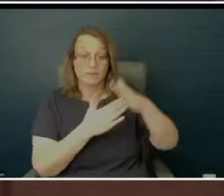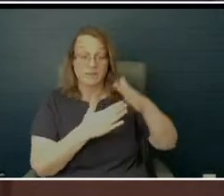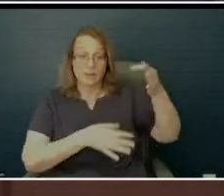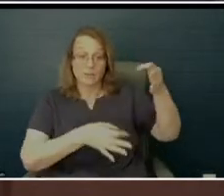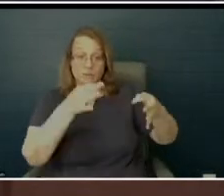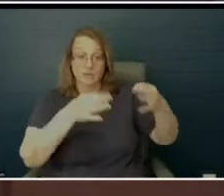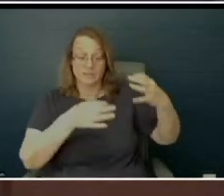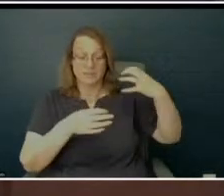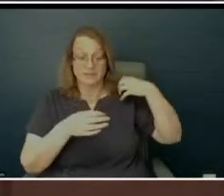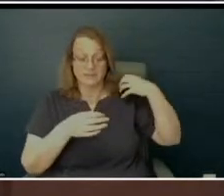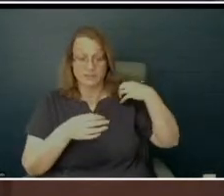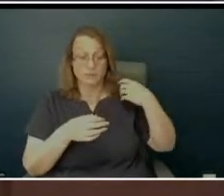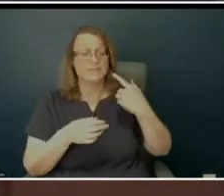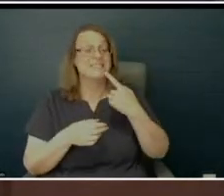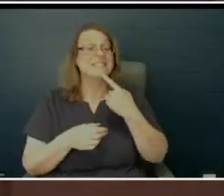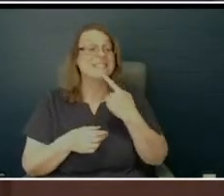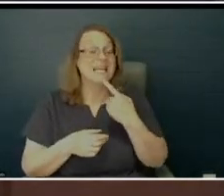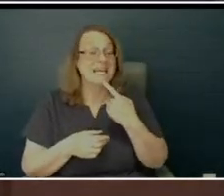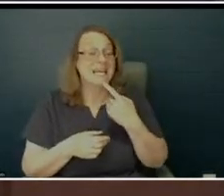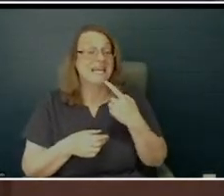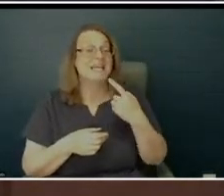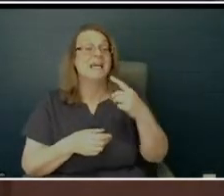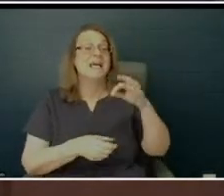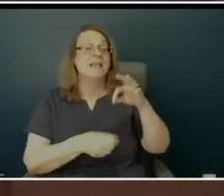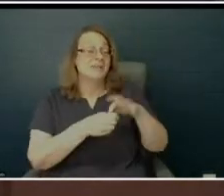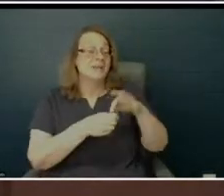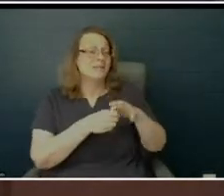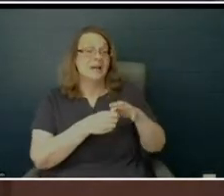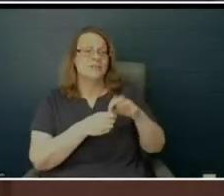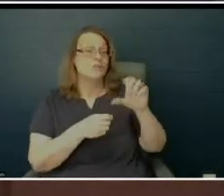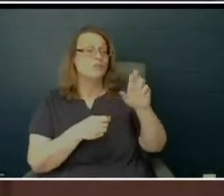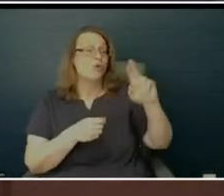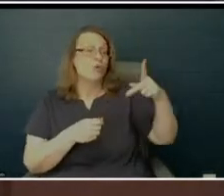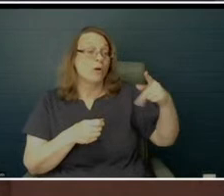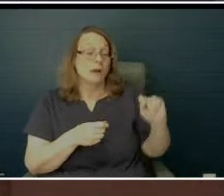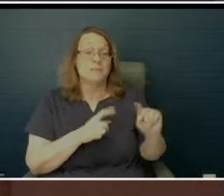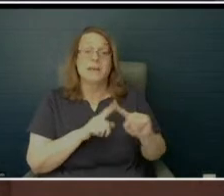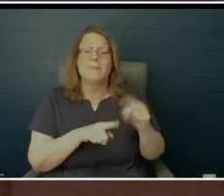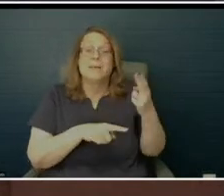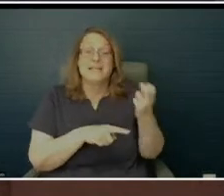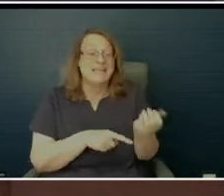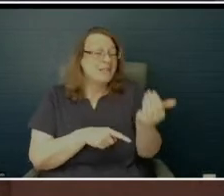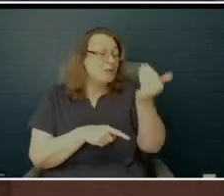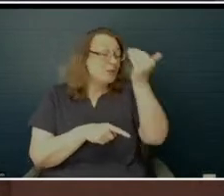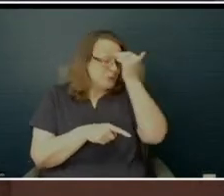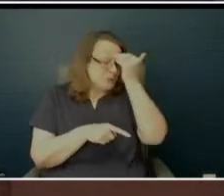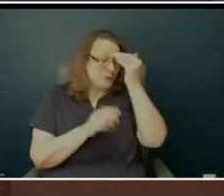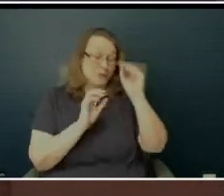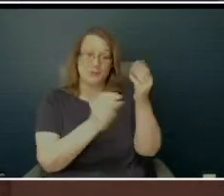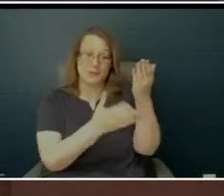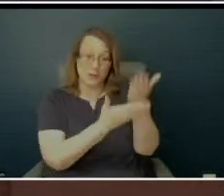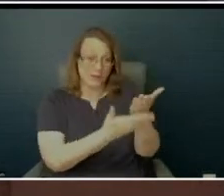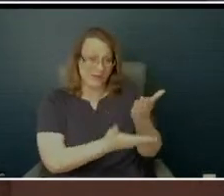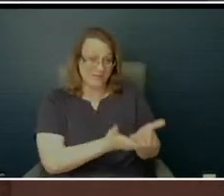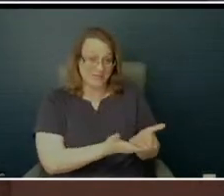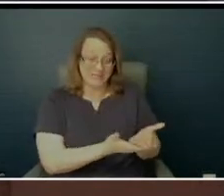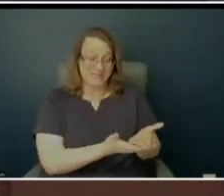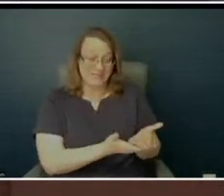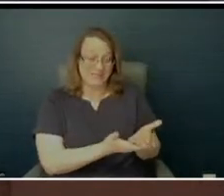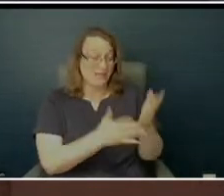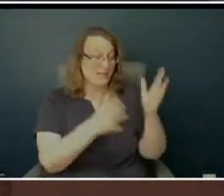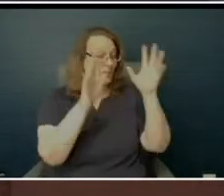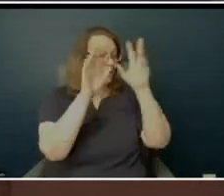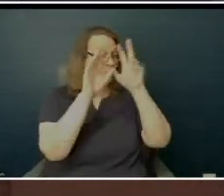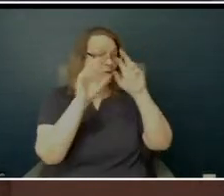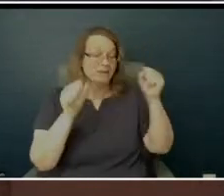even though, as he knew, there was absolutely no evidence to support that statement. The president didn't care about